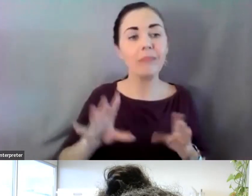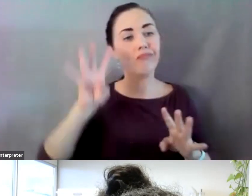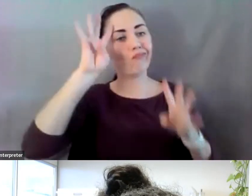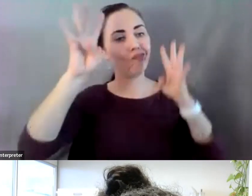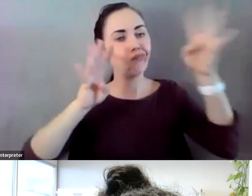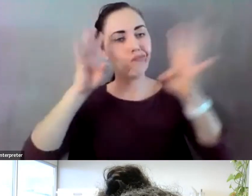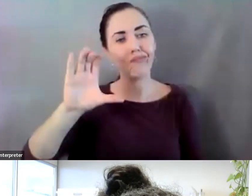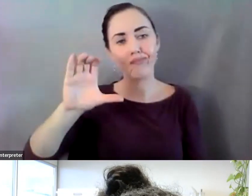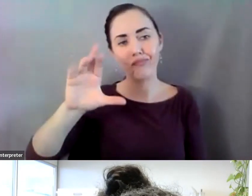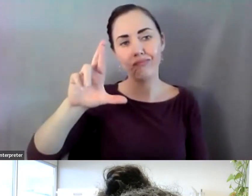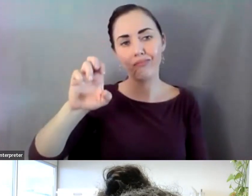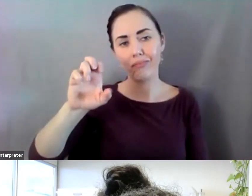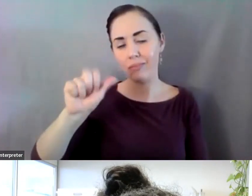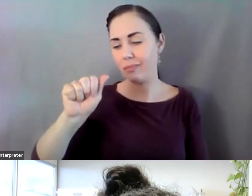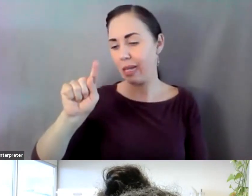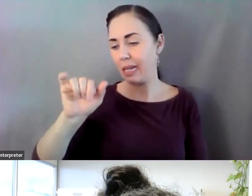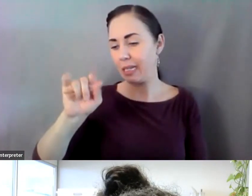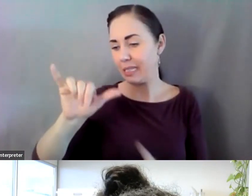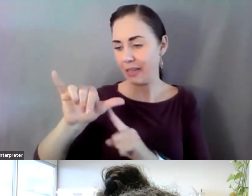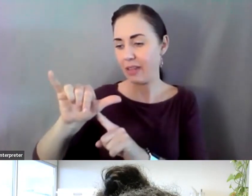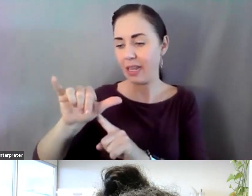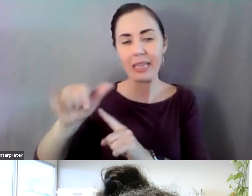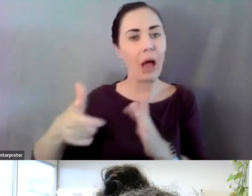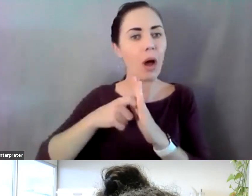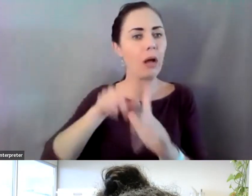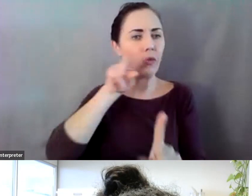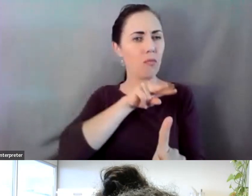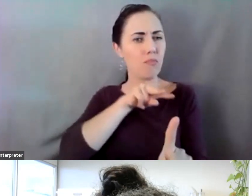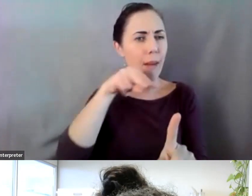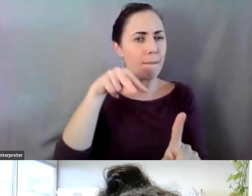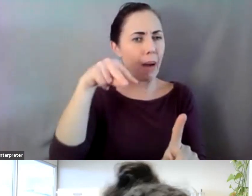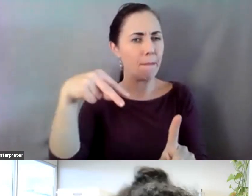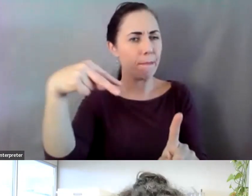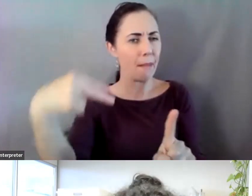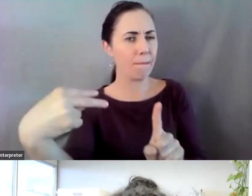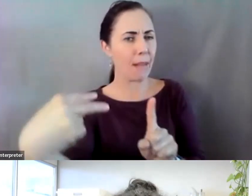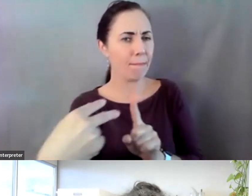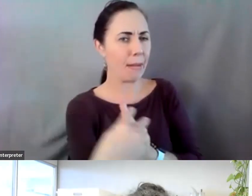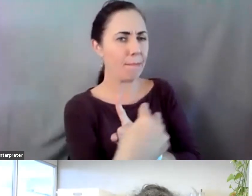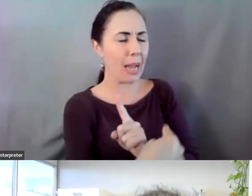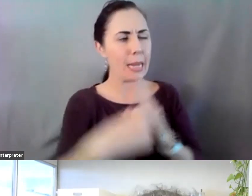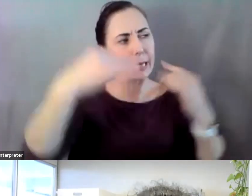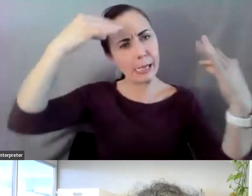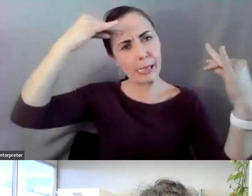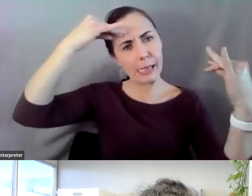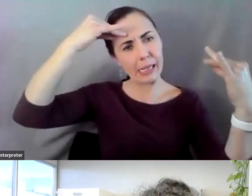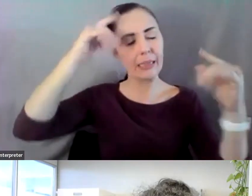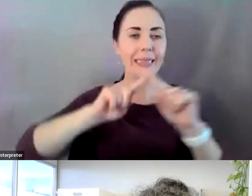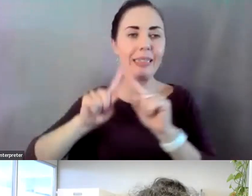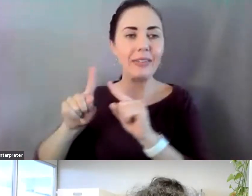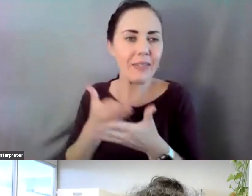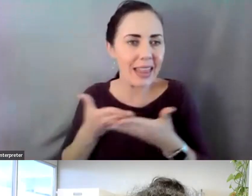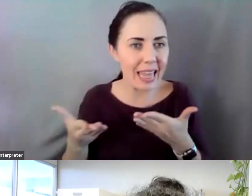and creativity requires that you think about things differently, and you think about things from different perspectives, and you consider all kinds of